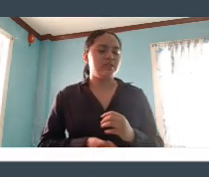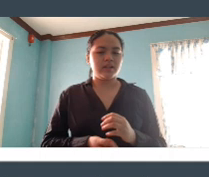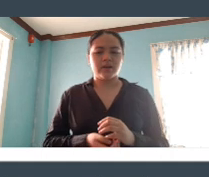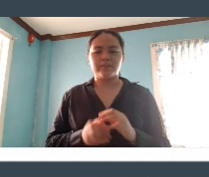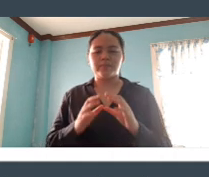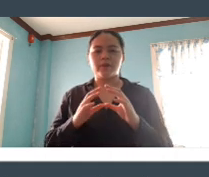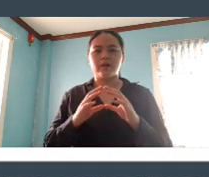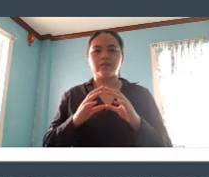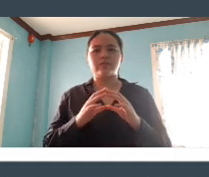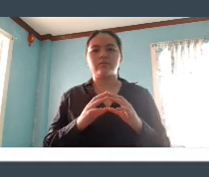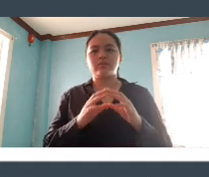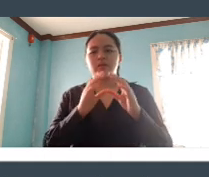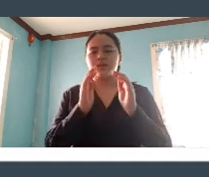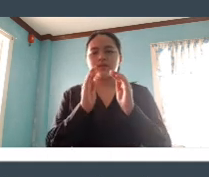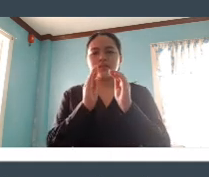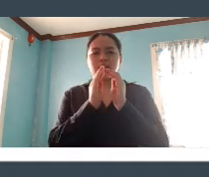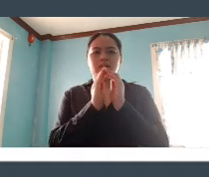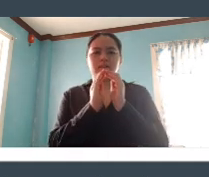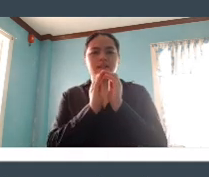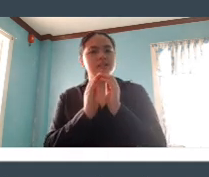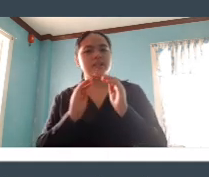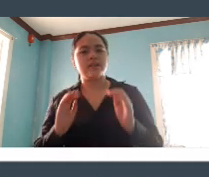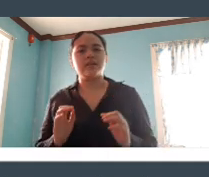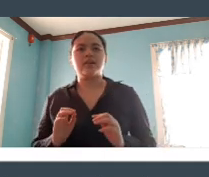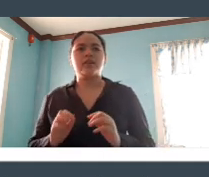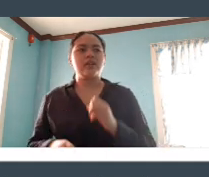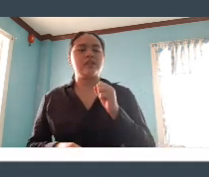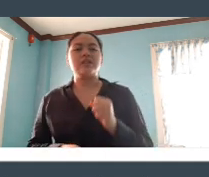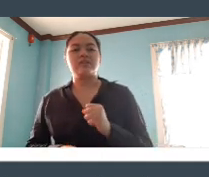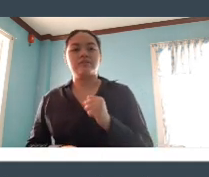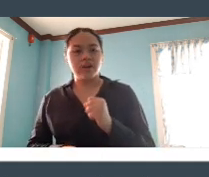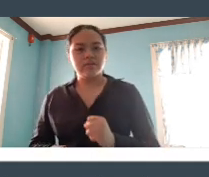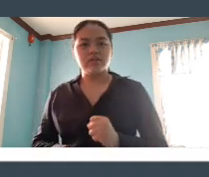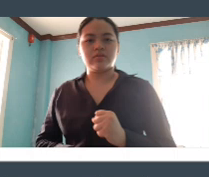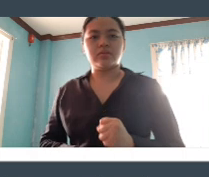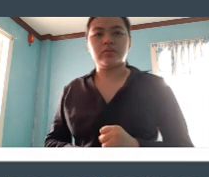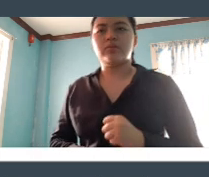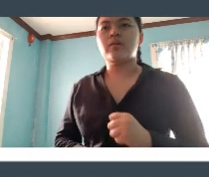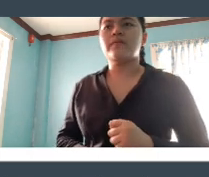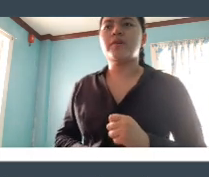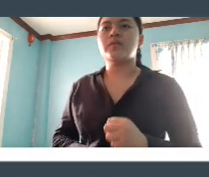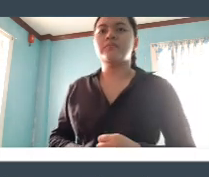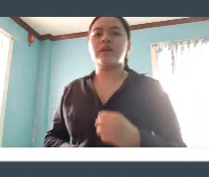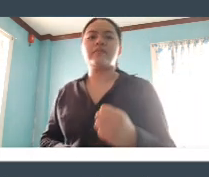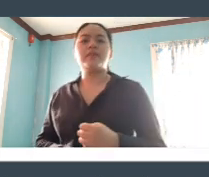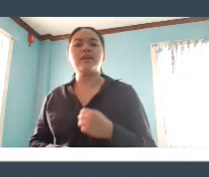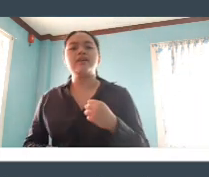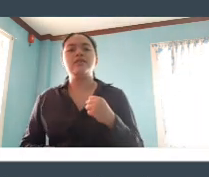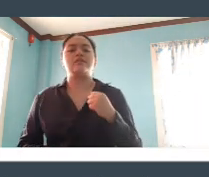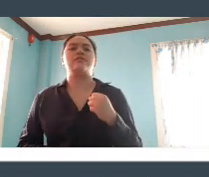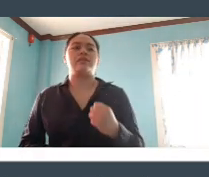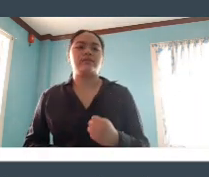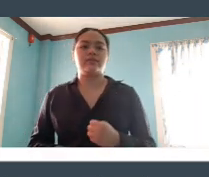cone looks like a brown like this, and it is very strong to avoid